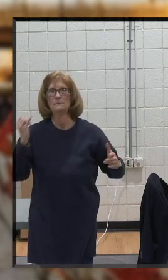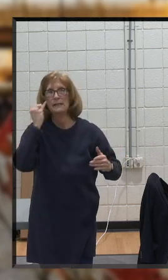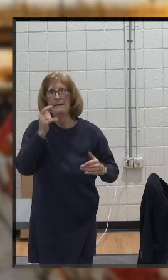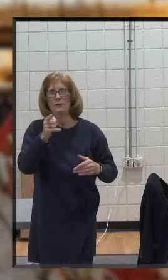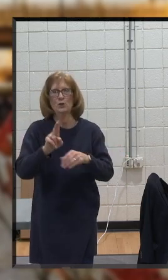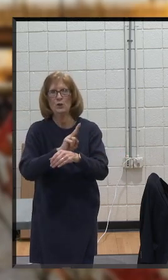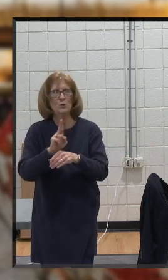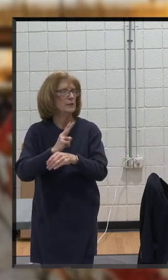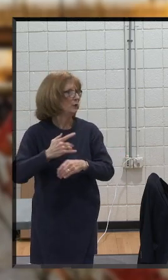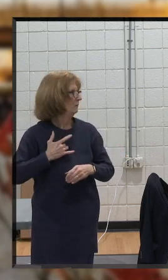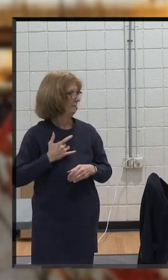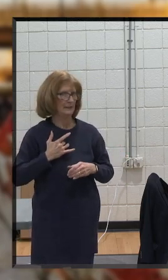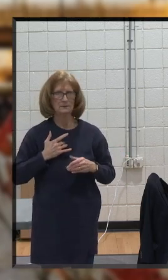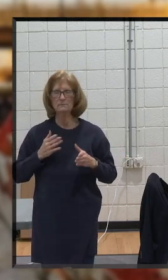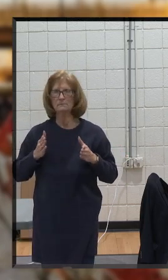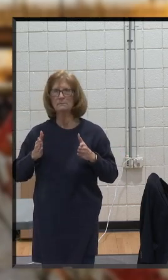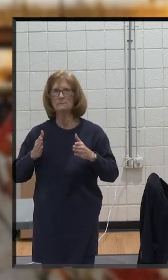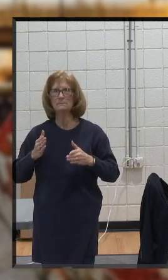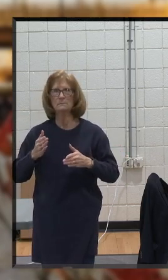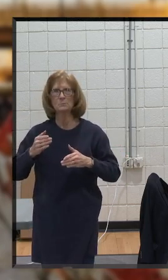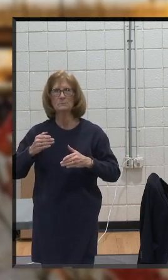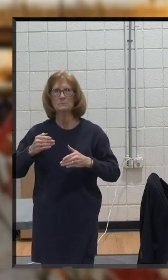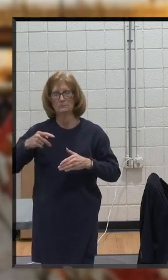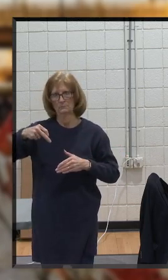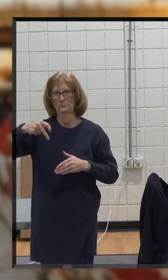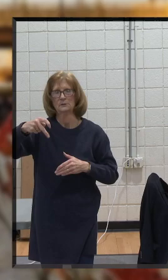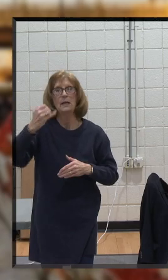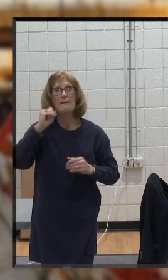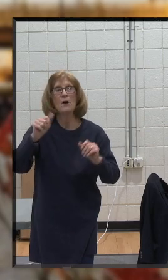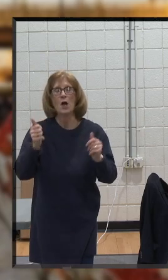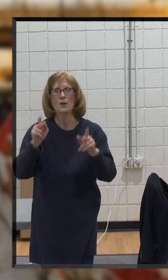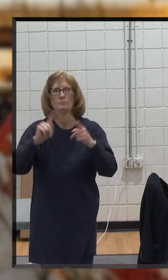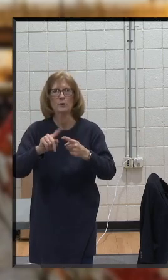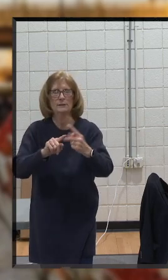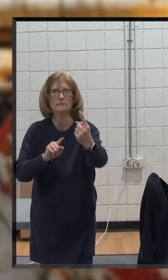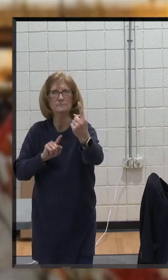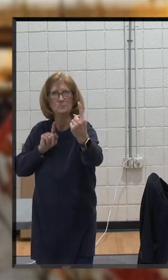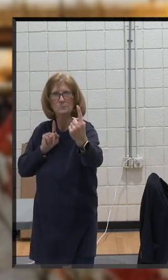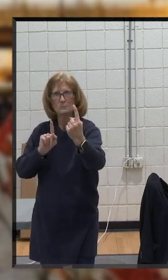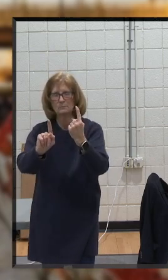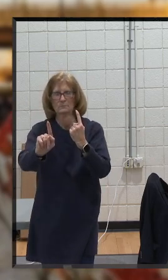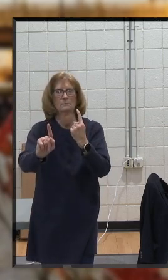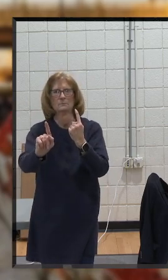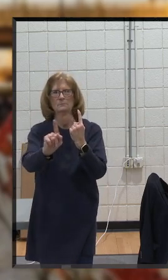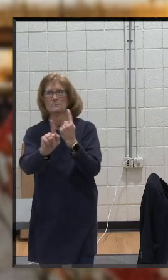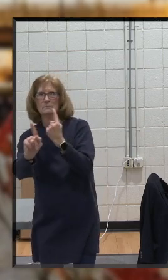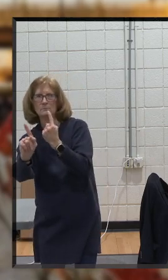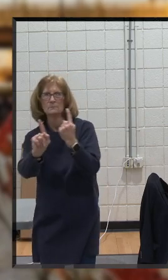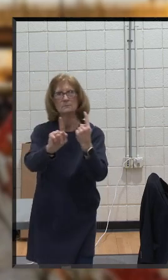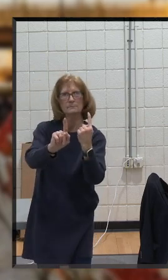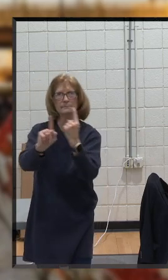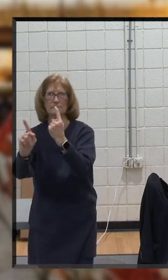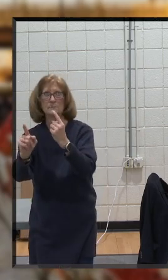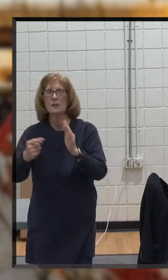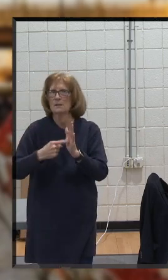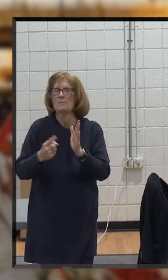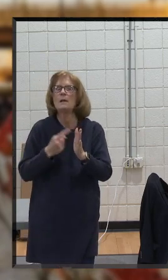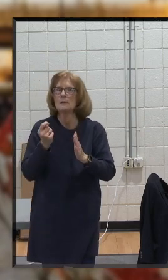it's a little challenging to pass somebody as you know, if people are coming in 2 different directions on the